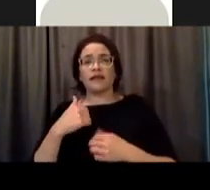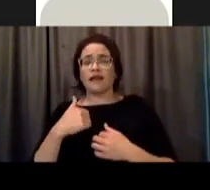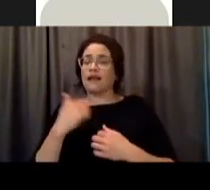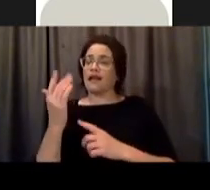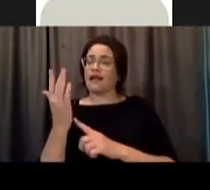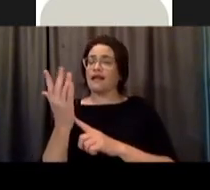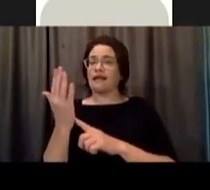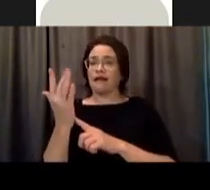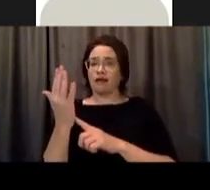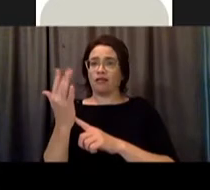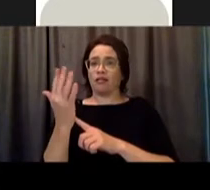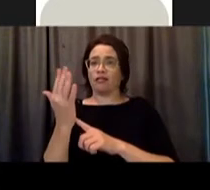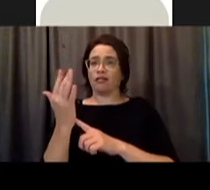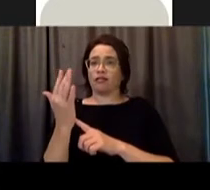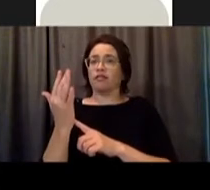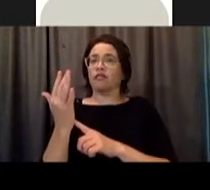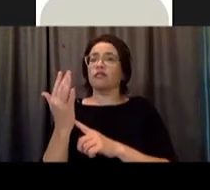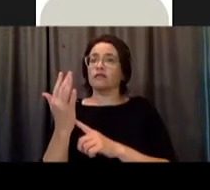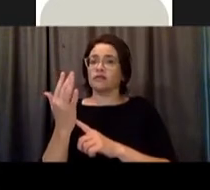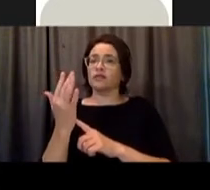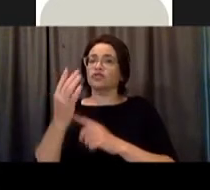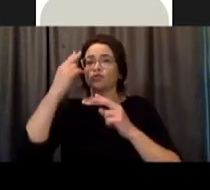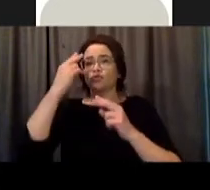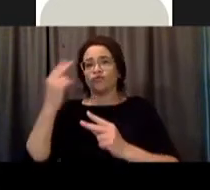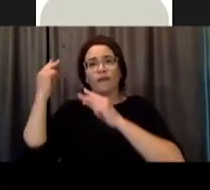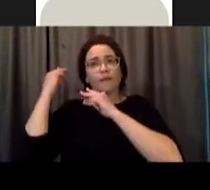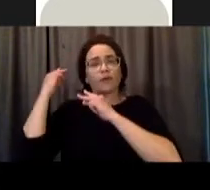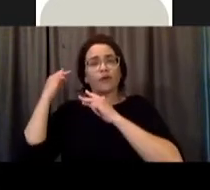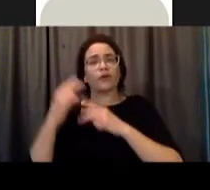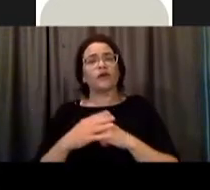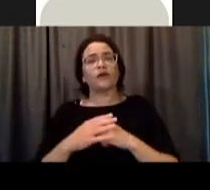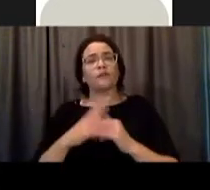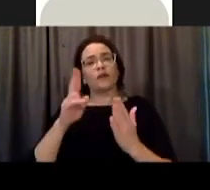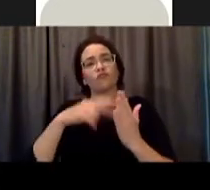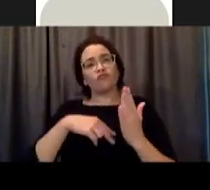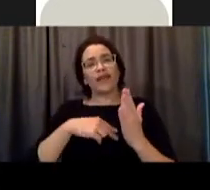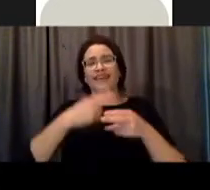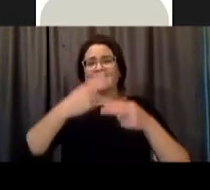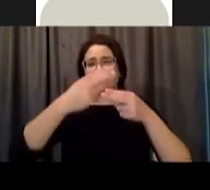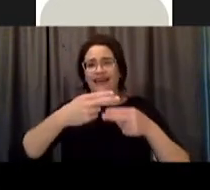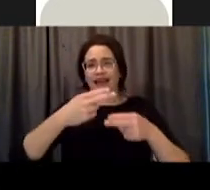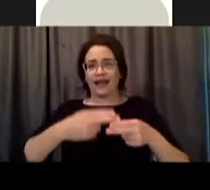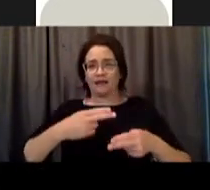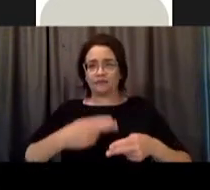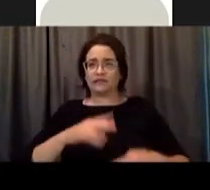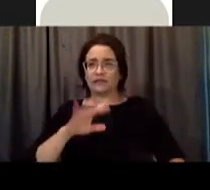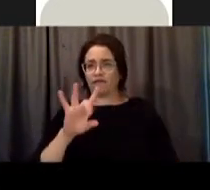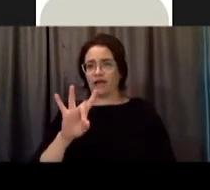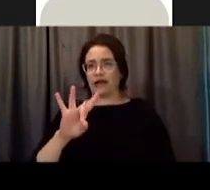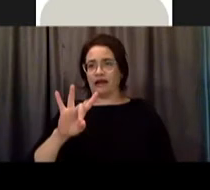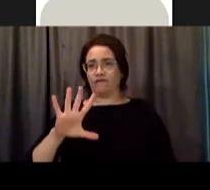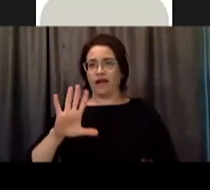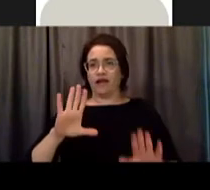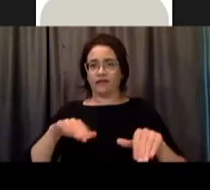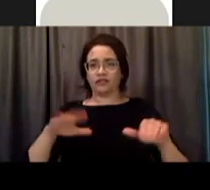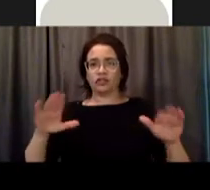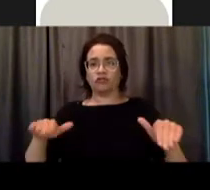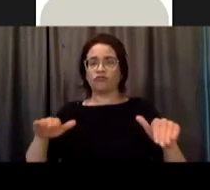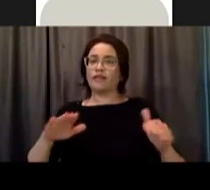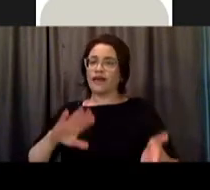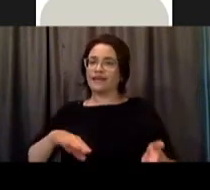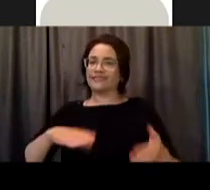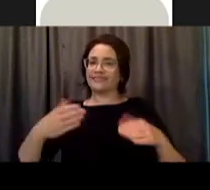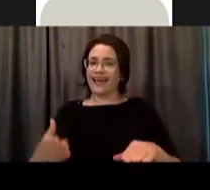They lit candles and read out loud 85 names of children who perished during the Holodomor. This commemoration